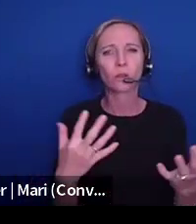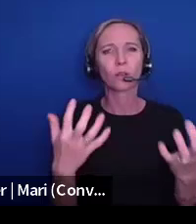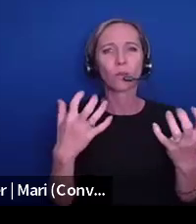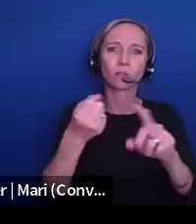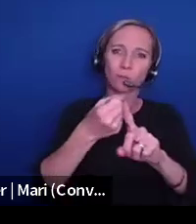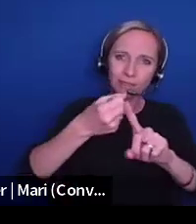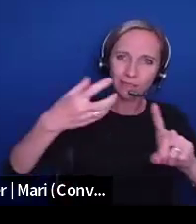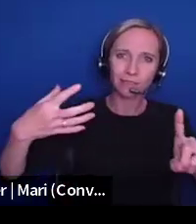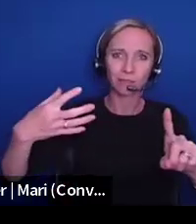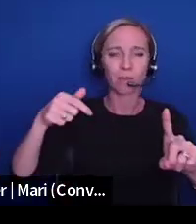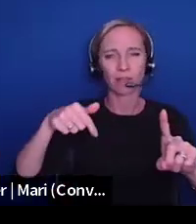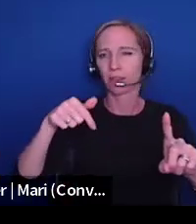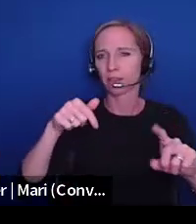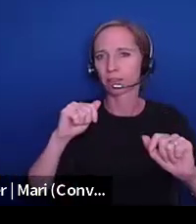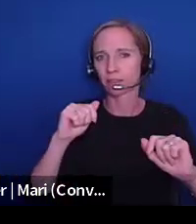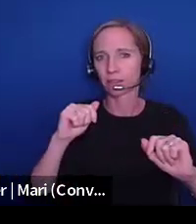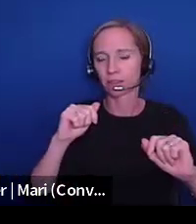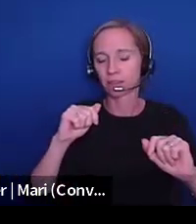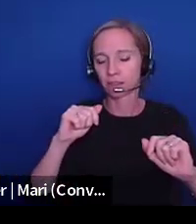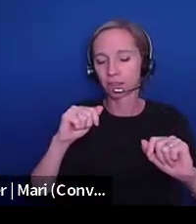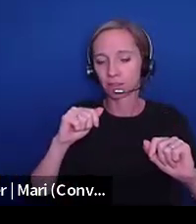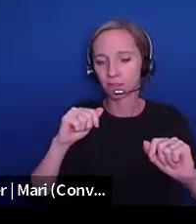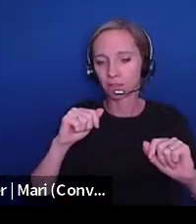expand the charter on